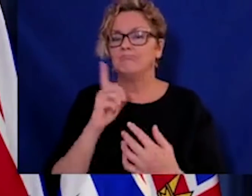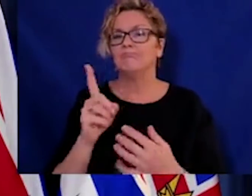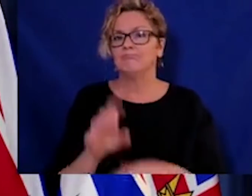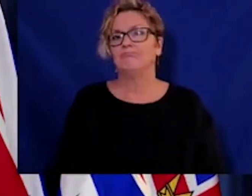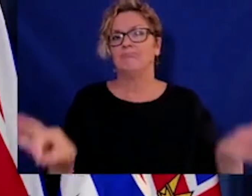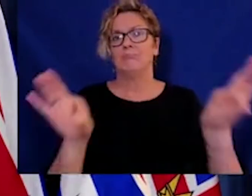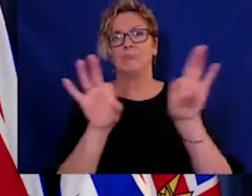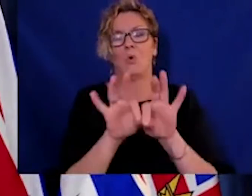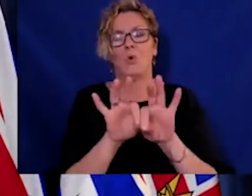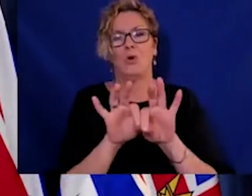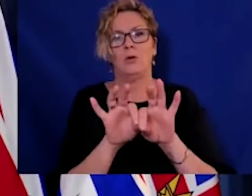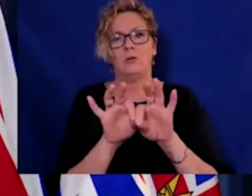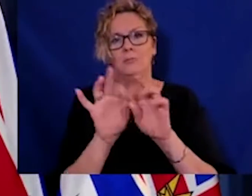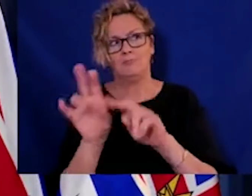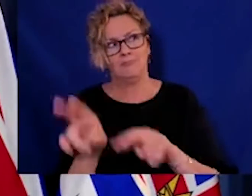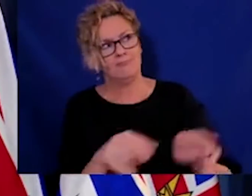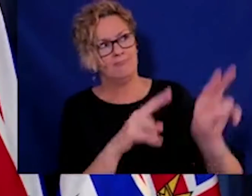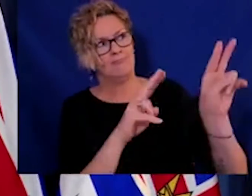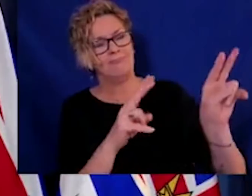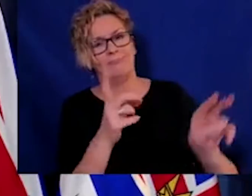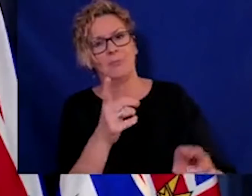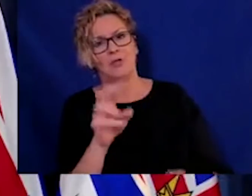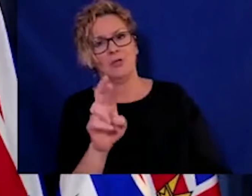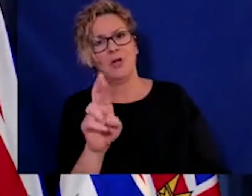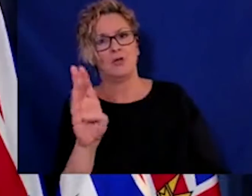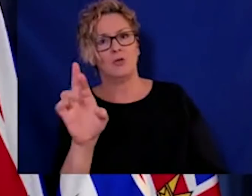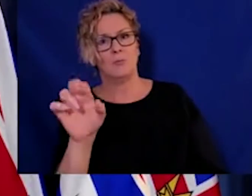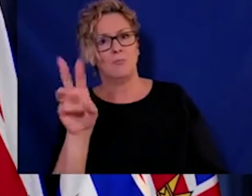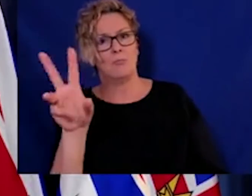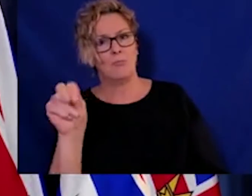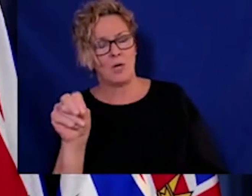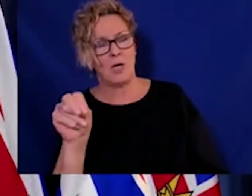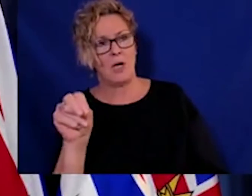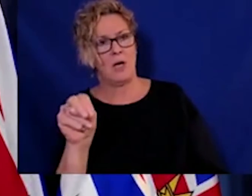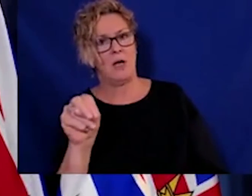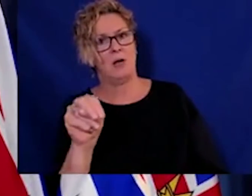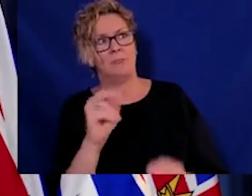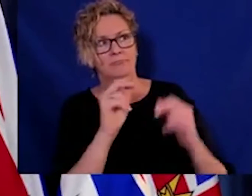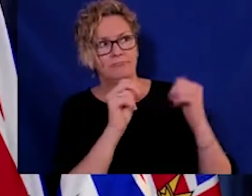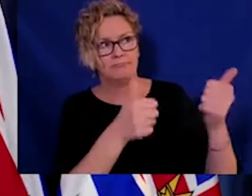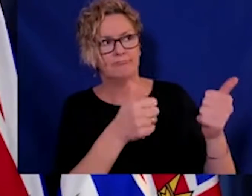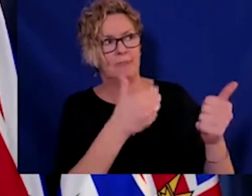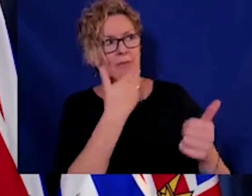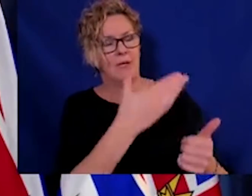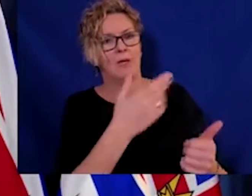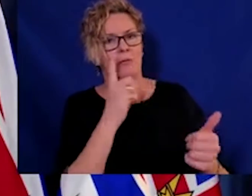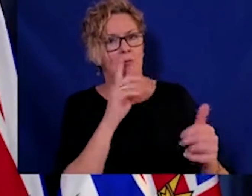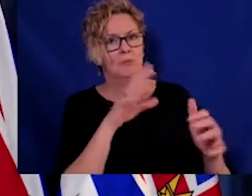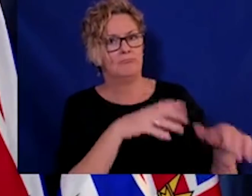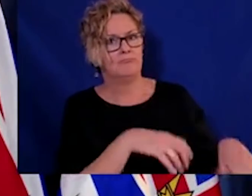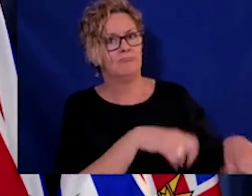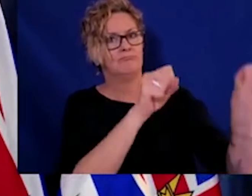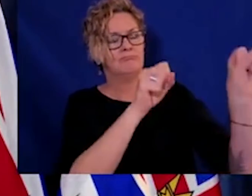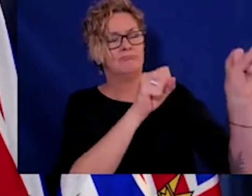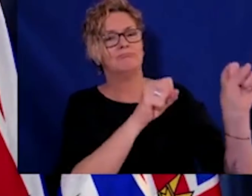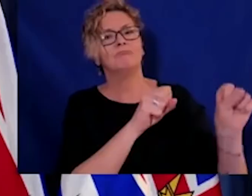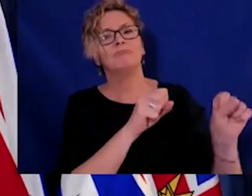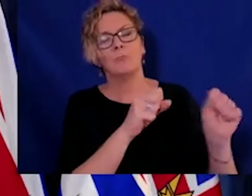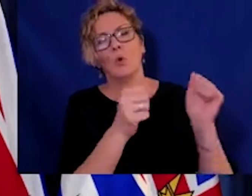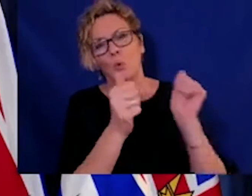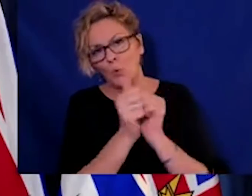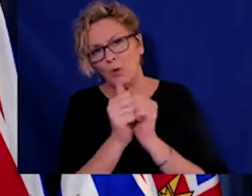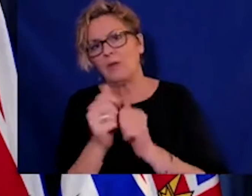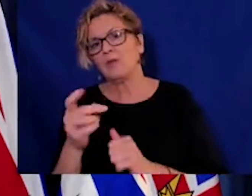that that goes well. And Dr. Brown, I know, will do an outstanding job working with Dr. Henry, working with Steve Brown, my